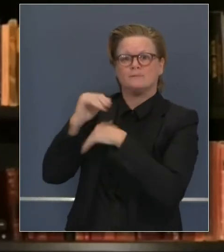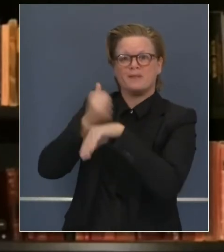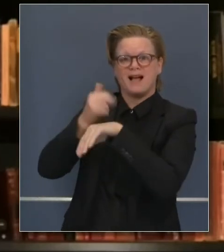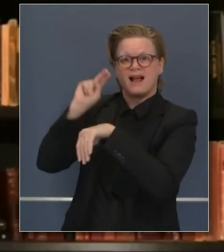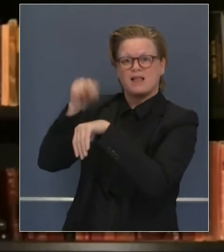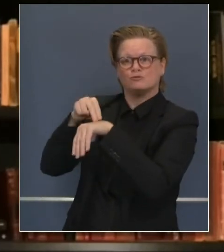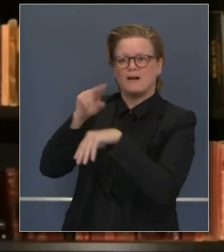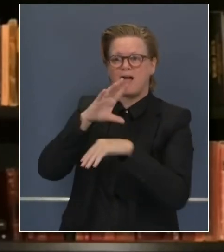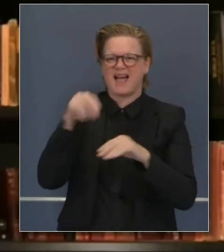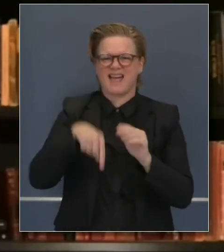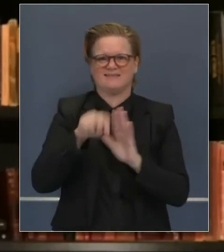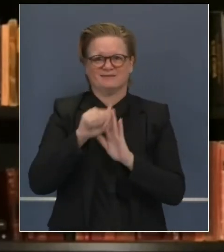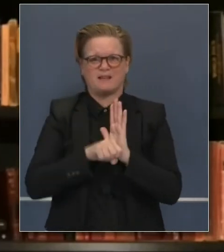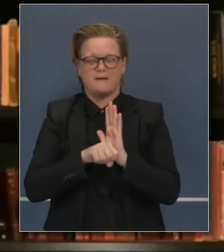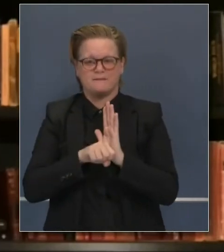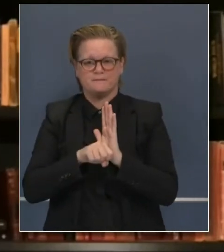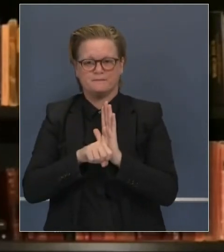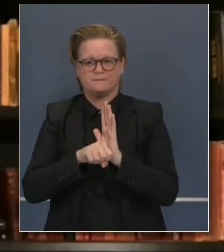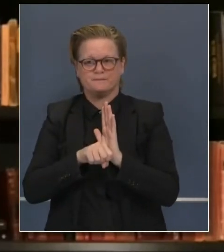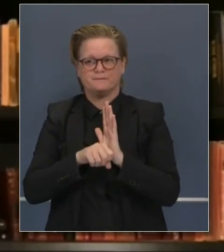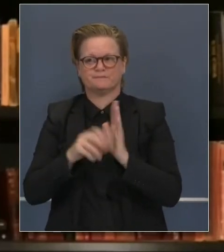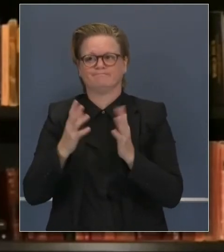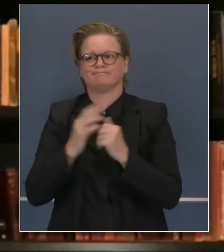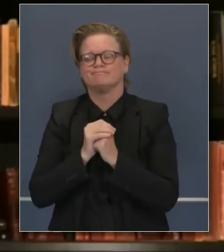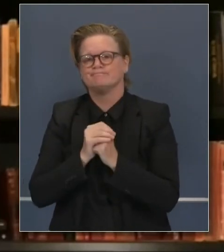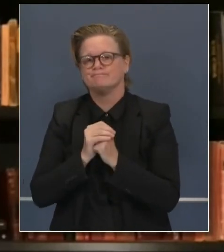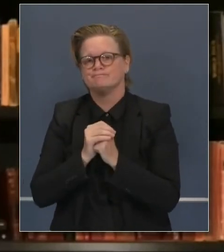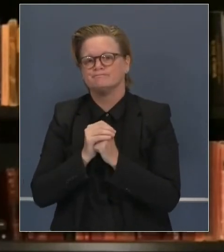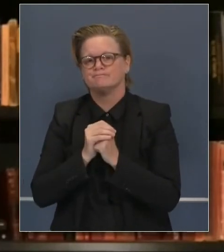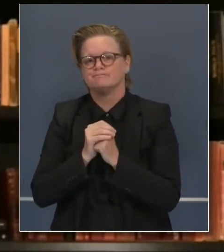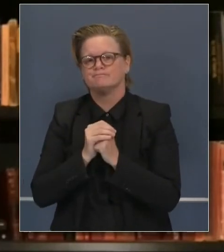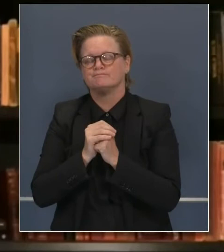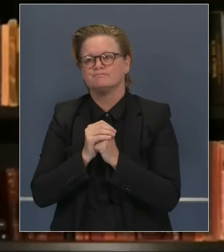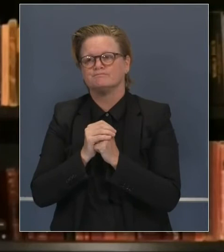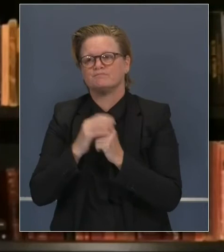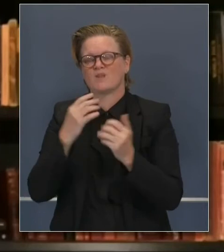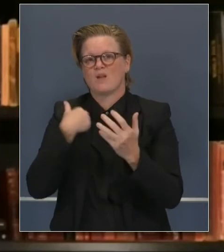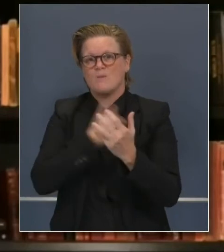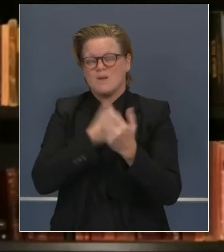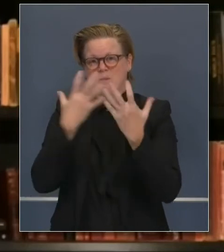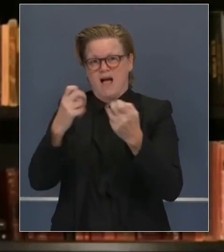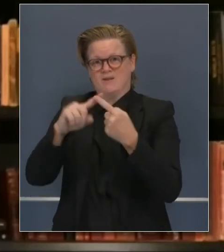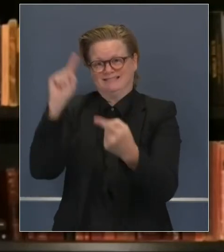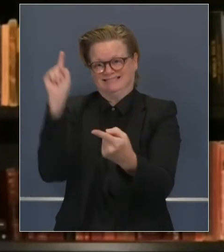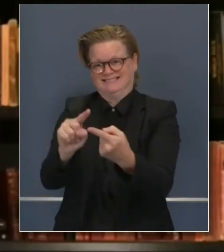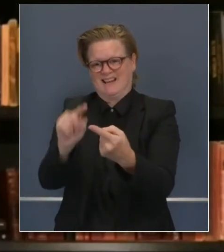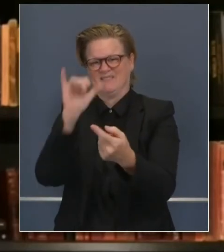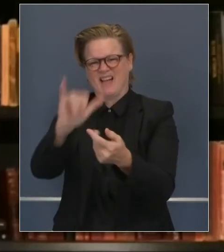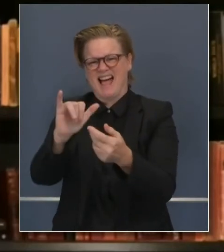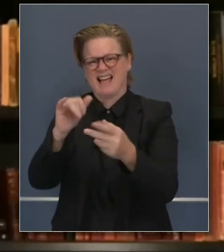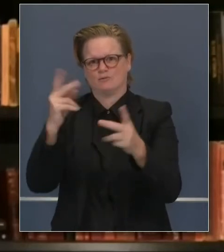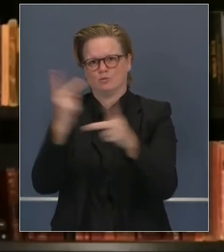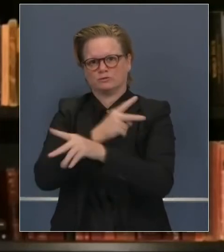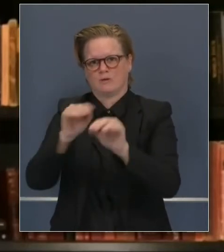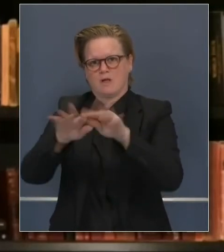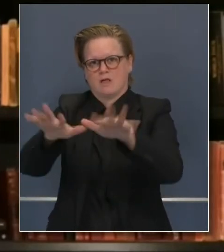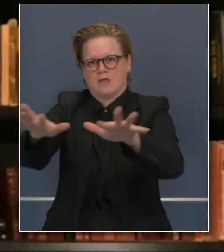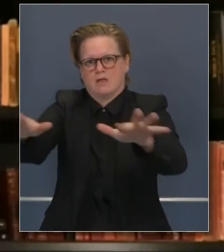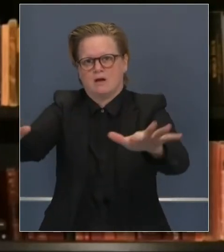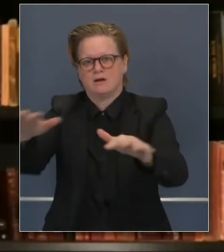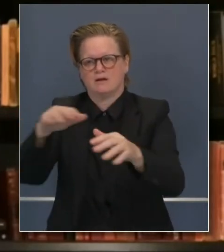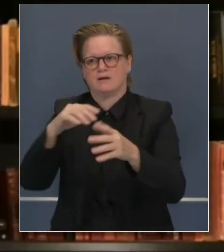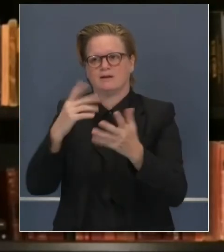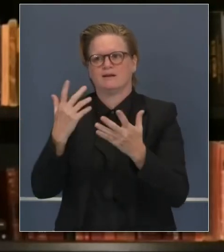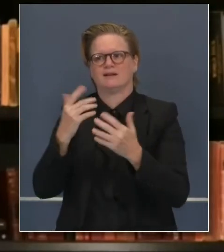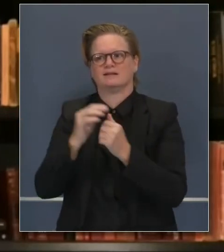is we want to mitigate mixing, period, full stop. We want to diminish the amount of mixing, and we really need to send that